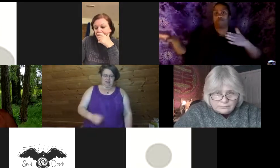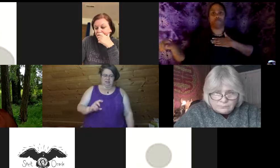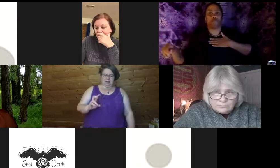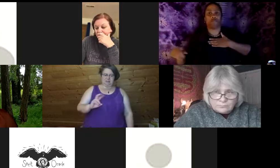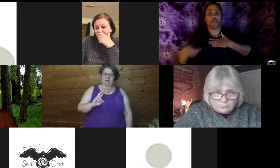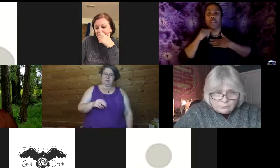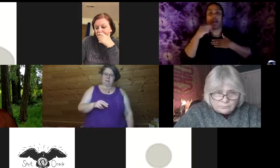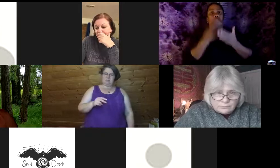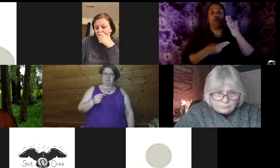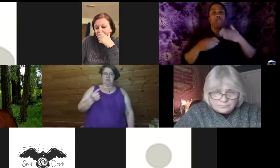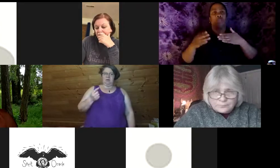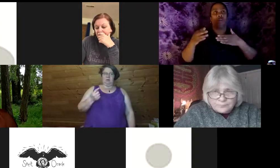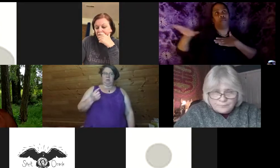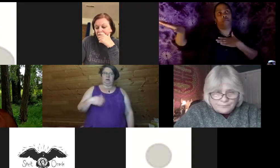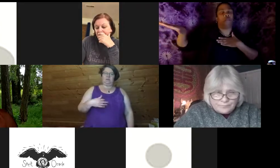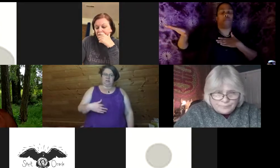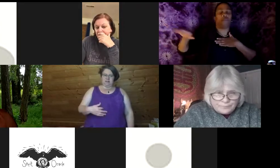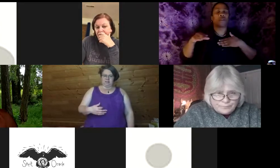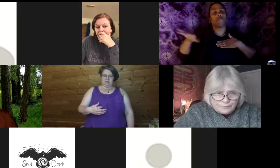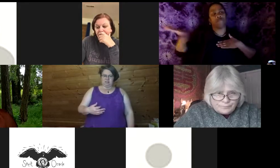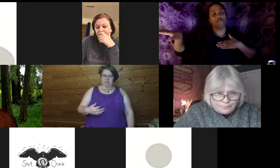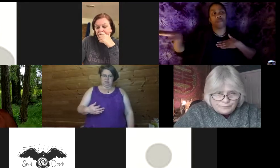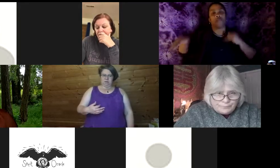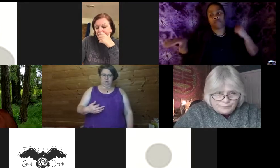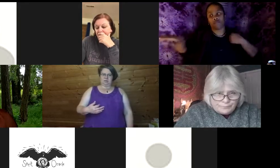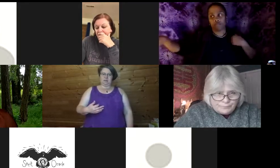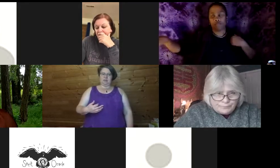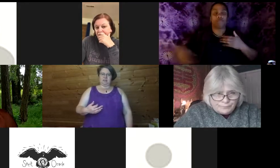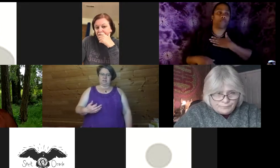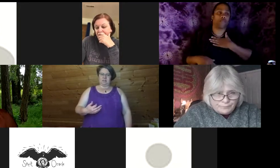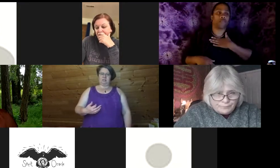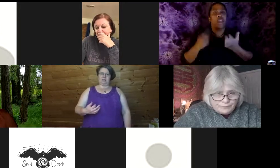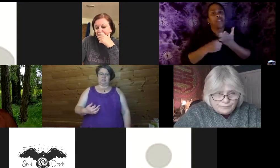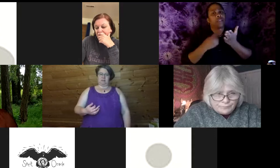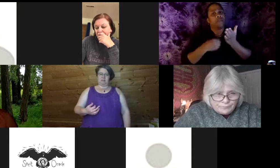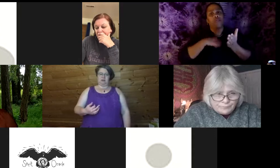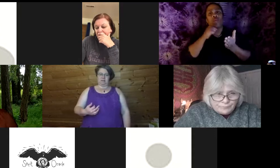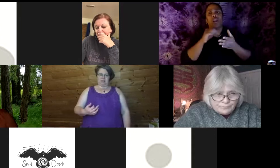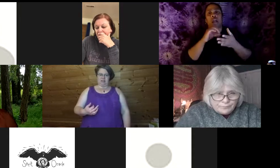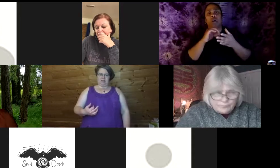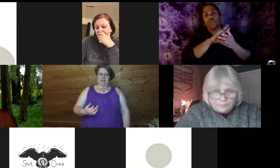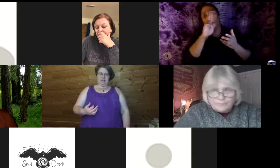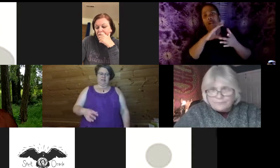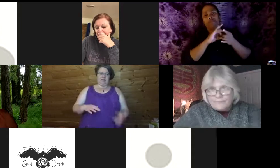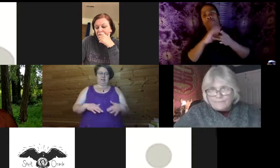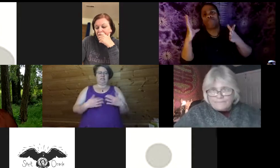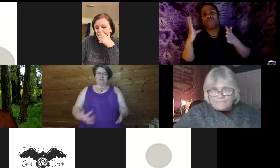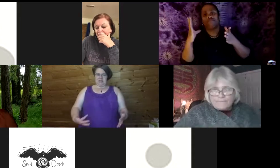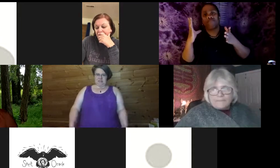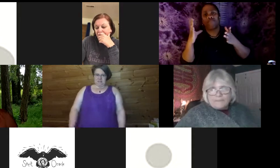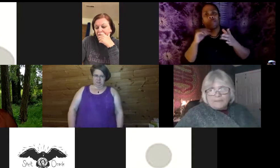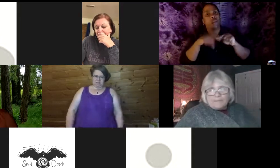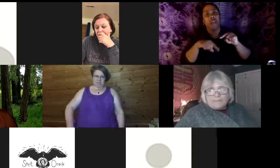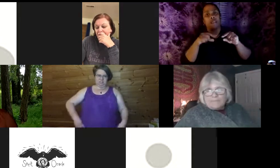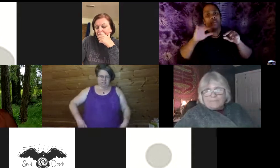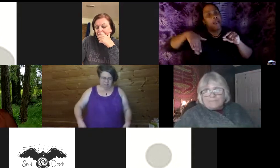And then let's say sometimes we're not fully ready to let something go. Sometimes the thing to do is to accept that we're not ready. And then a related